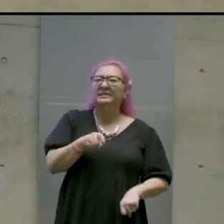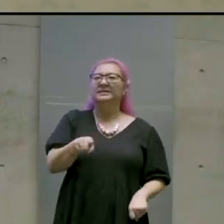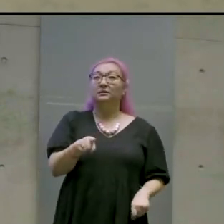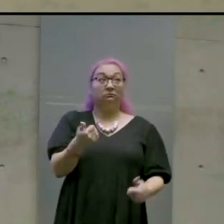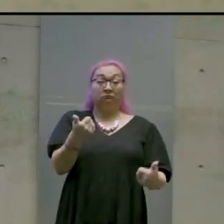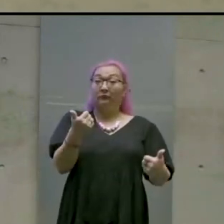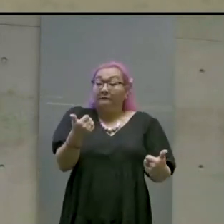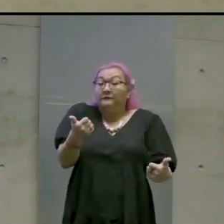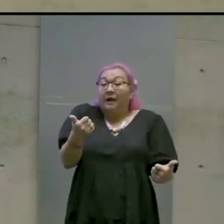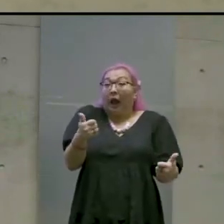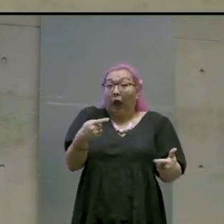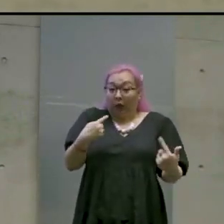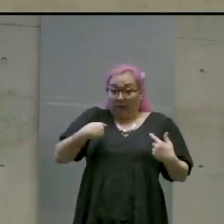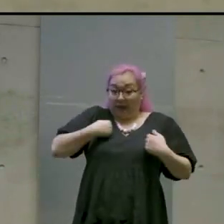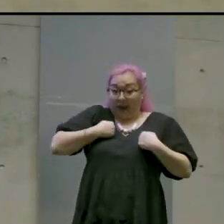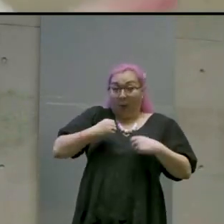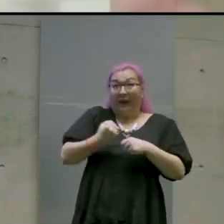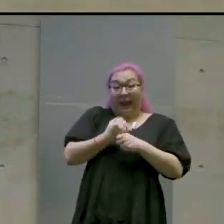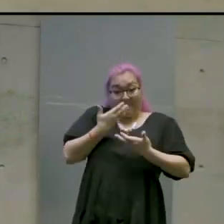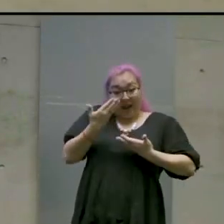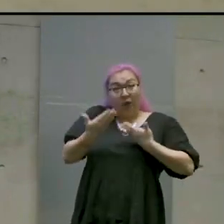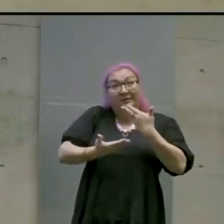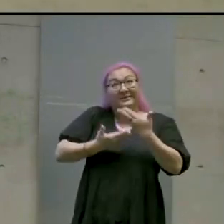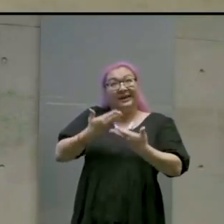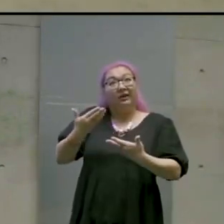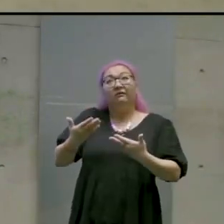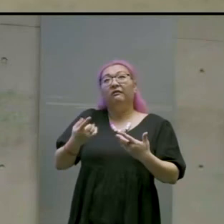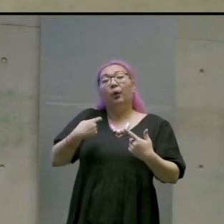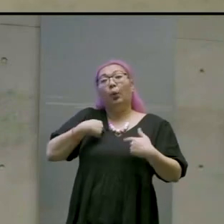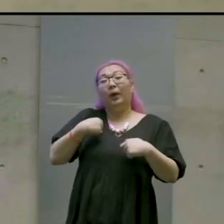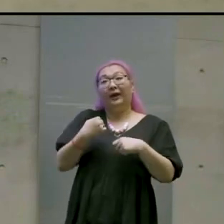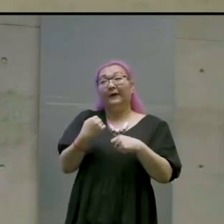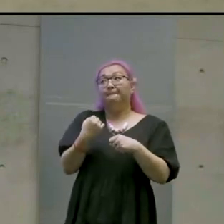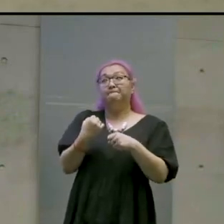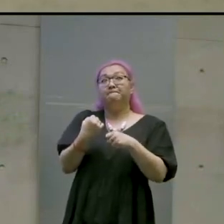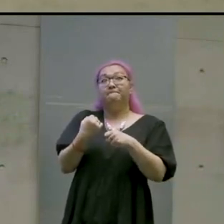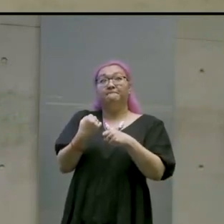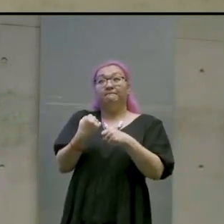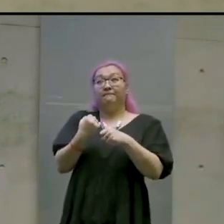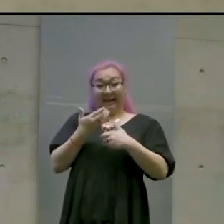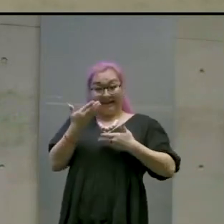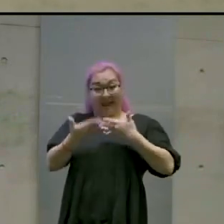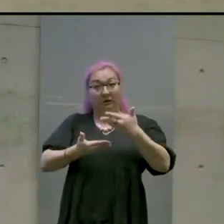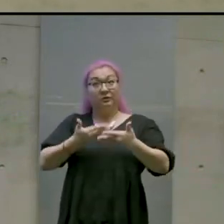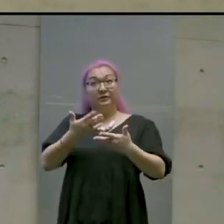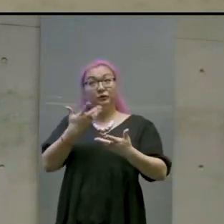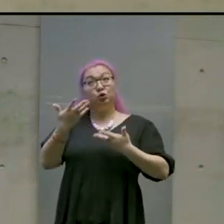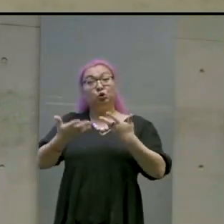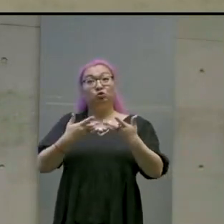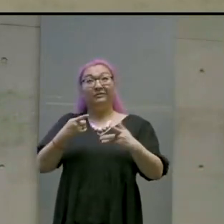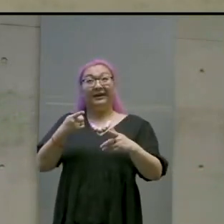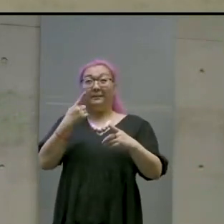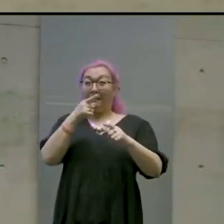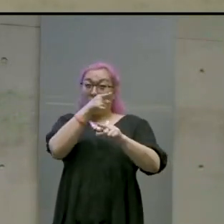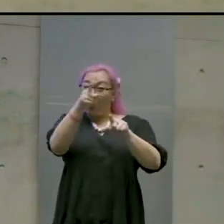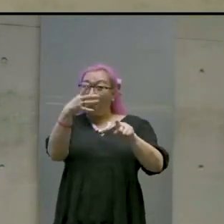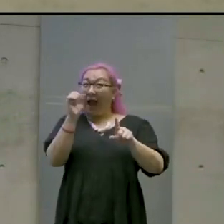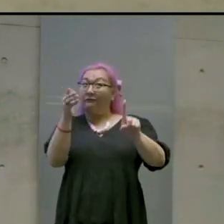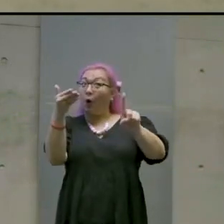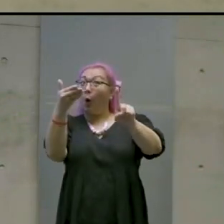narrative games. We're not making necessarily other types of games, and a narrative, sometimes you have a vision for it, what you want to tell with it.